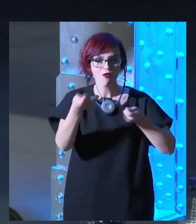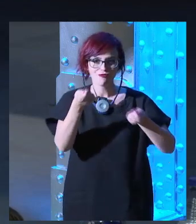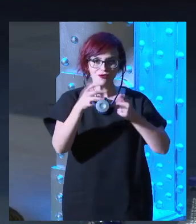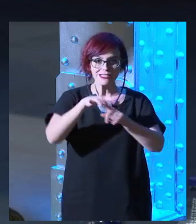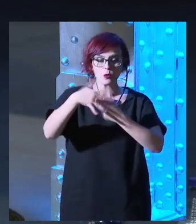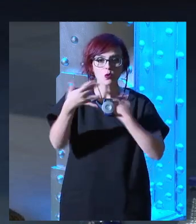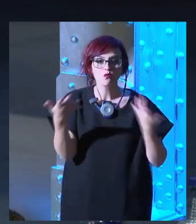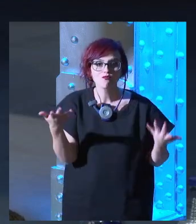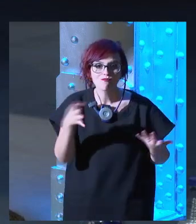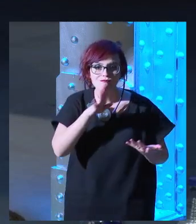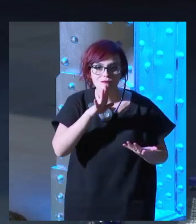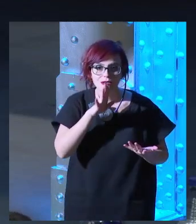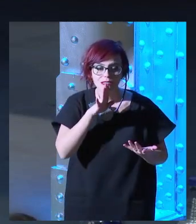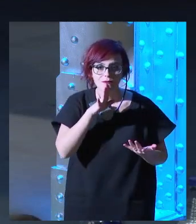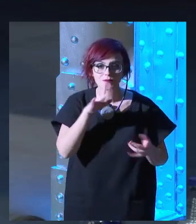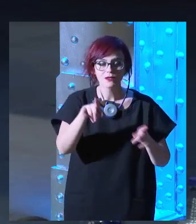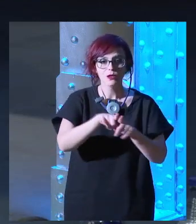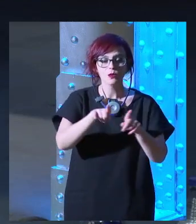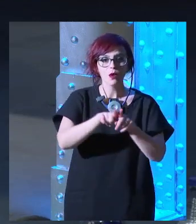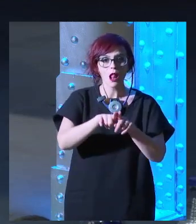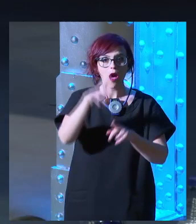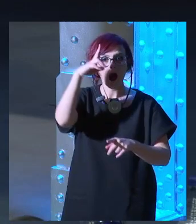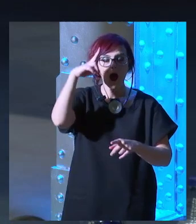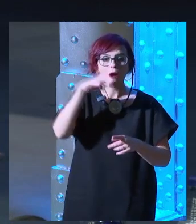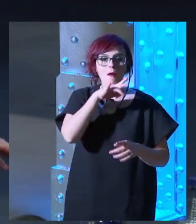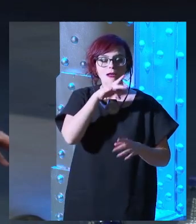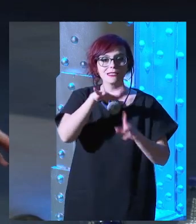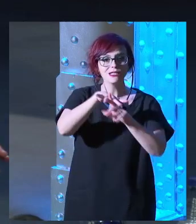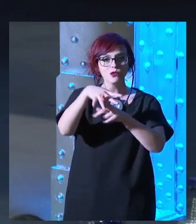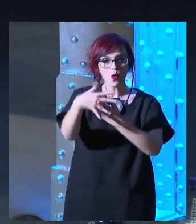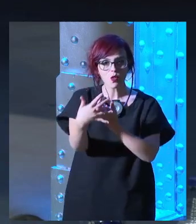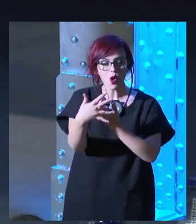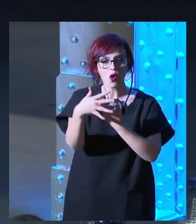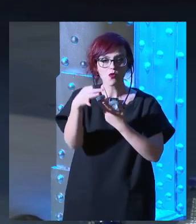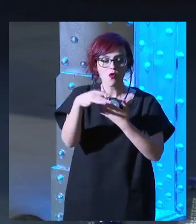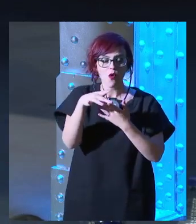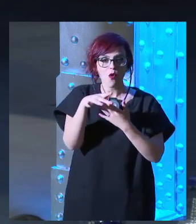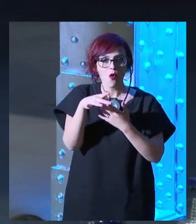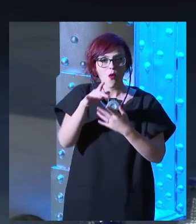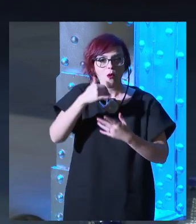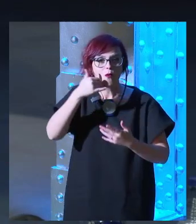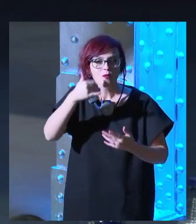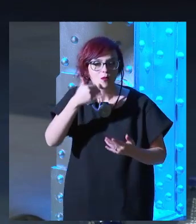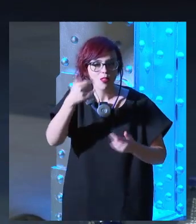words for our circumstances, for our situation, we don't feel so powerless. We don't feel so threatened. We don't feel